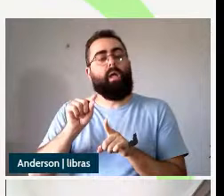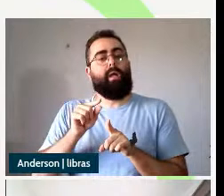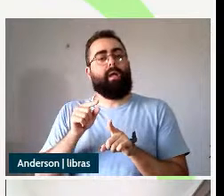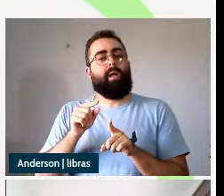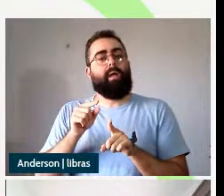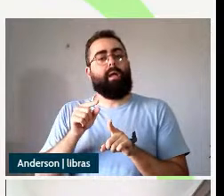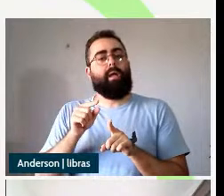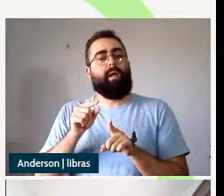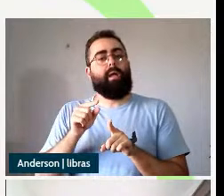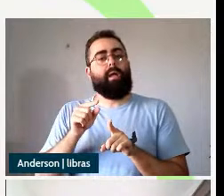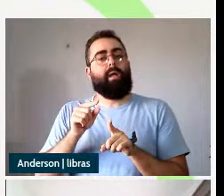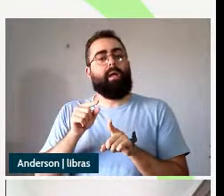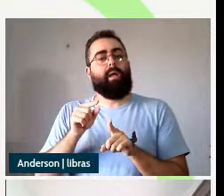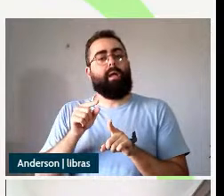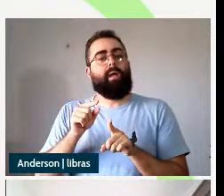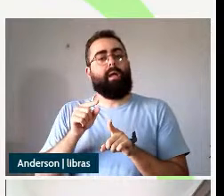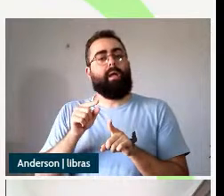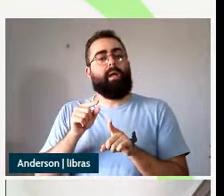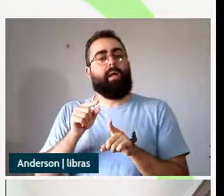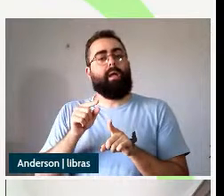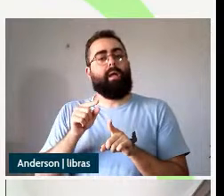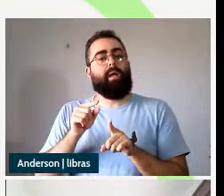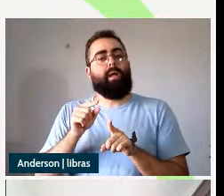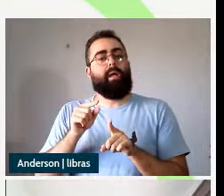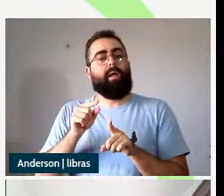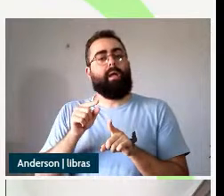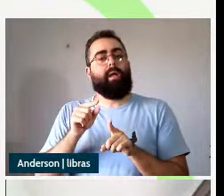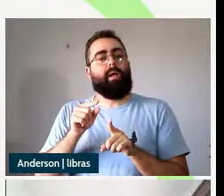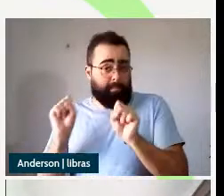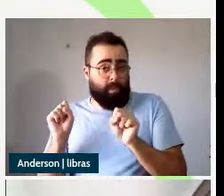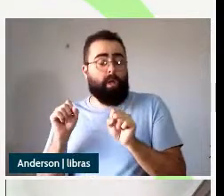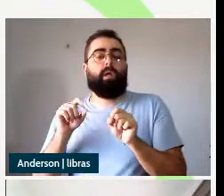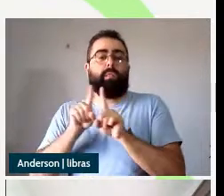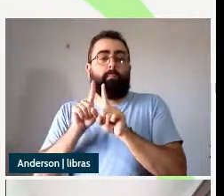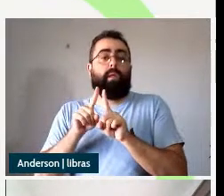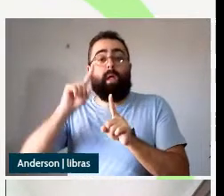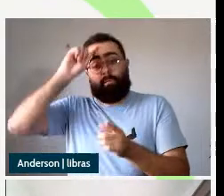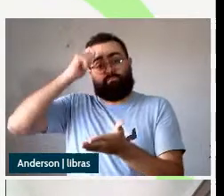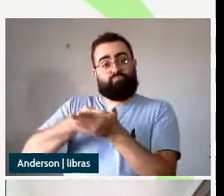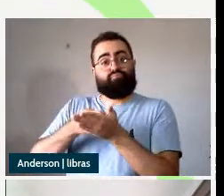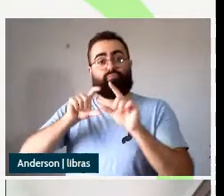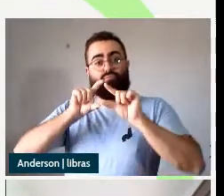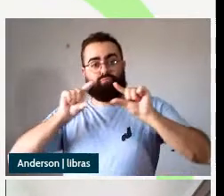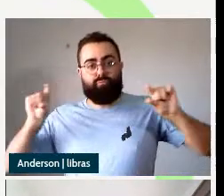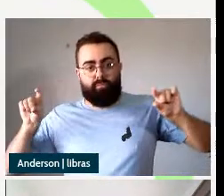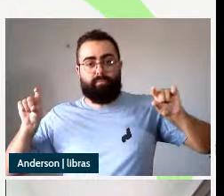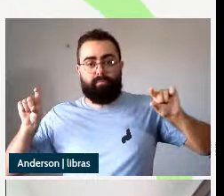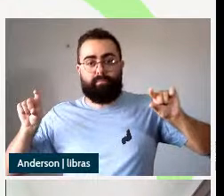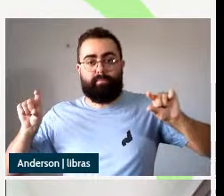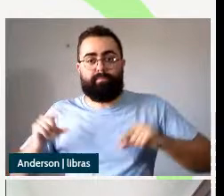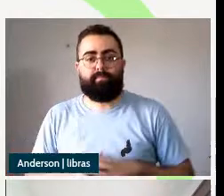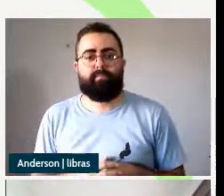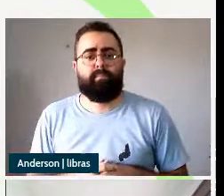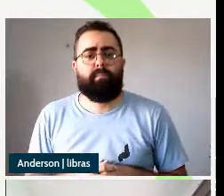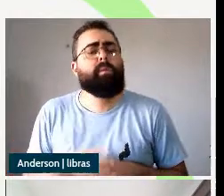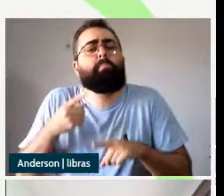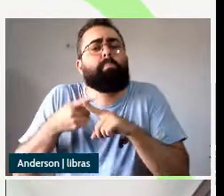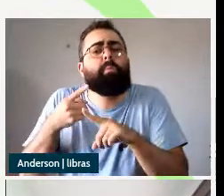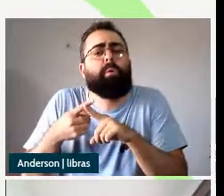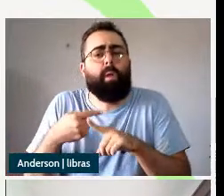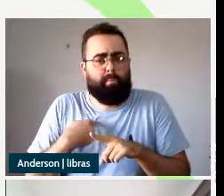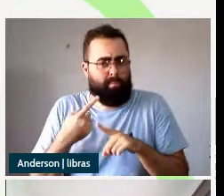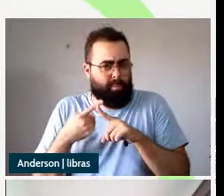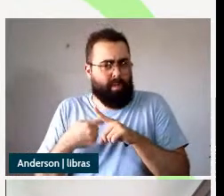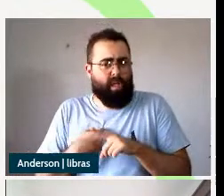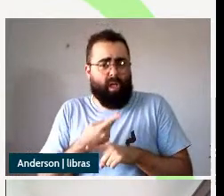classify it in Searle's speech act theory, it's an assertive speech act. Why? Because when I utter something